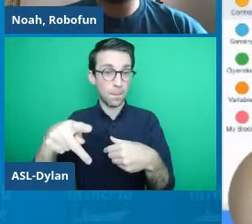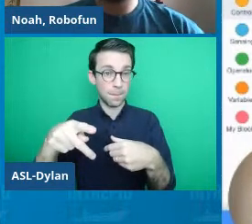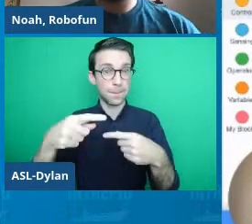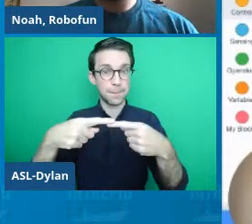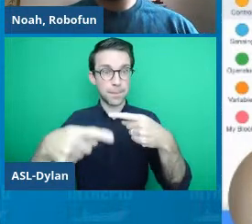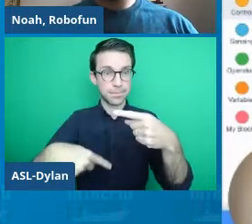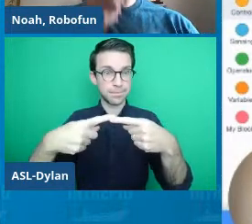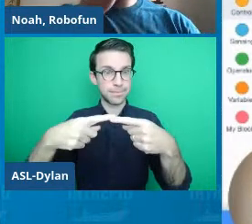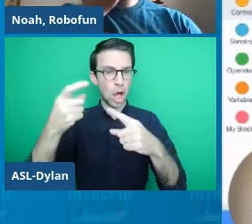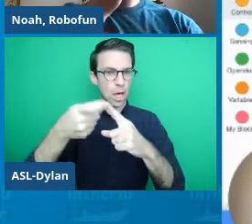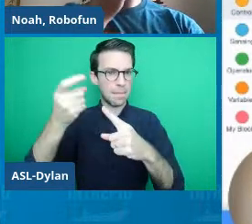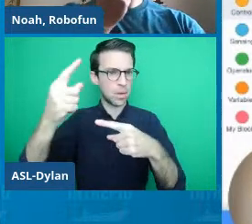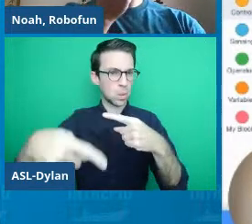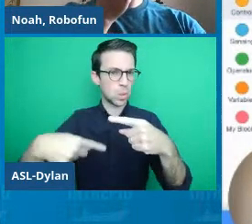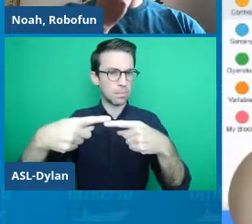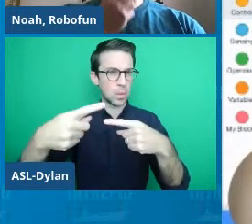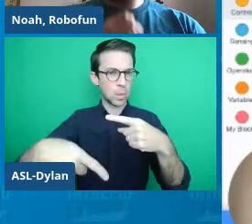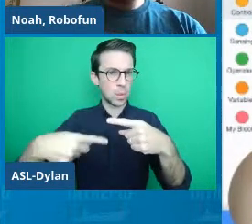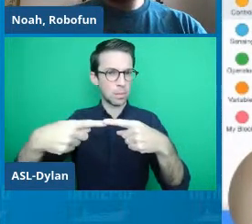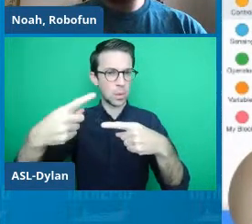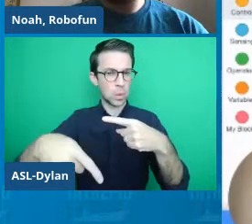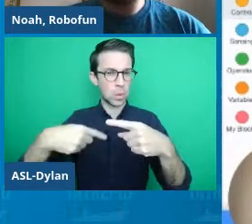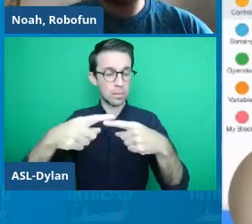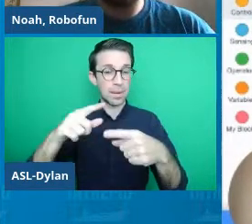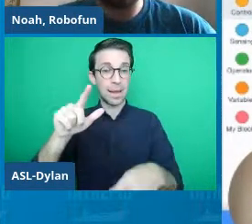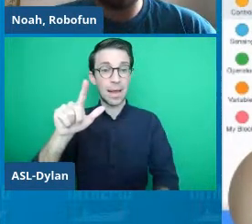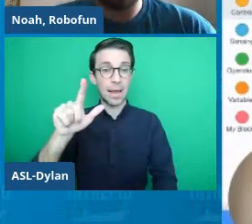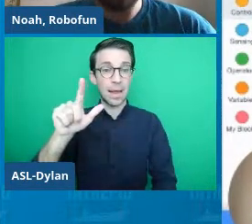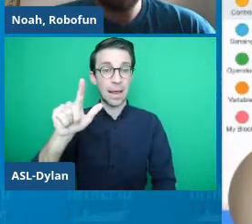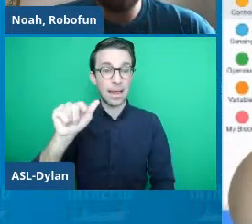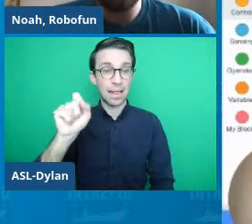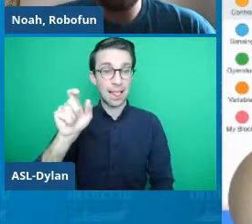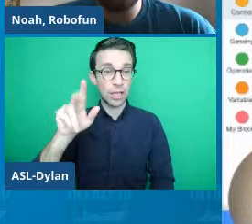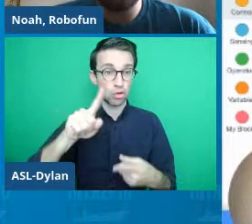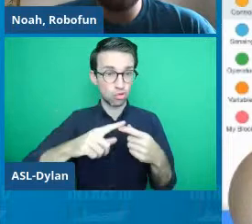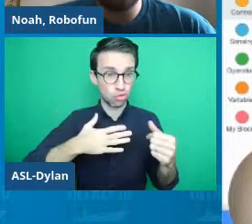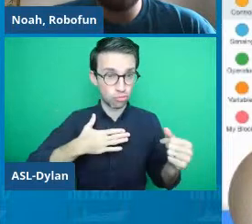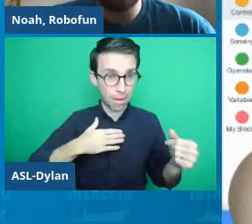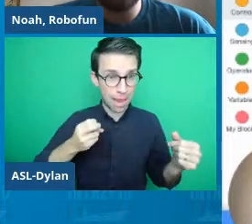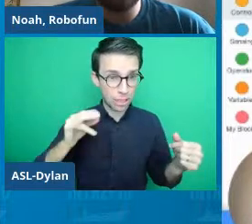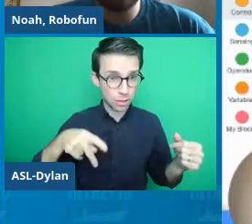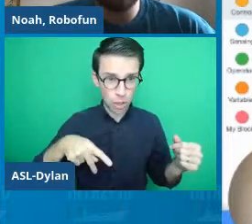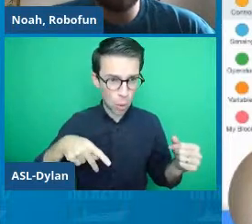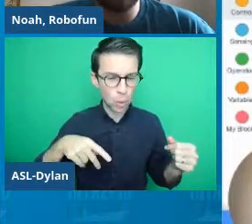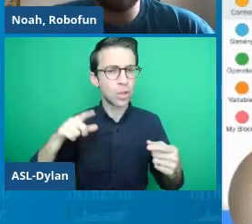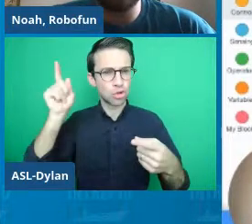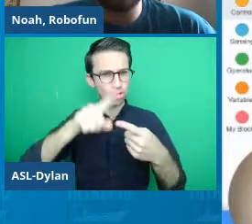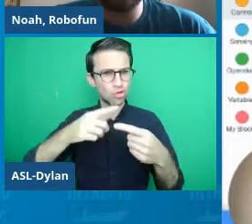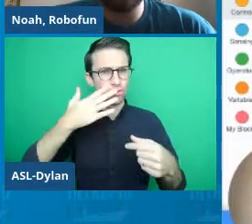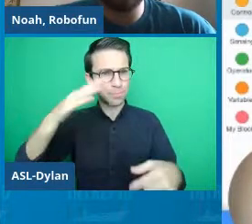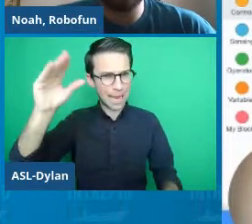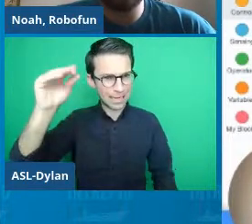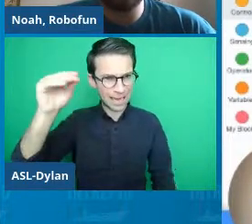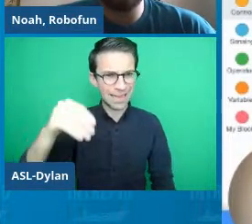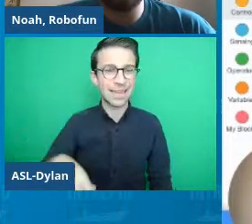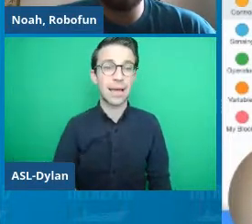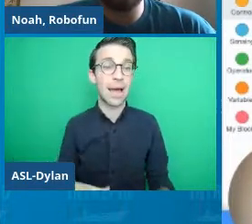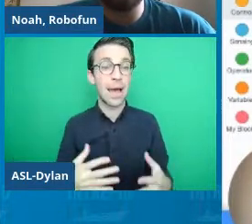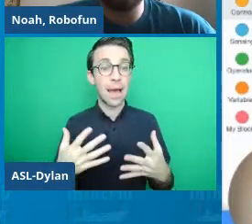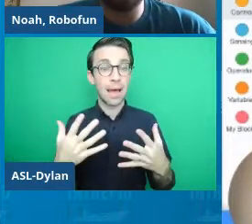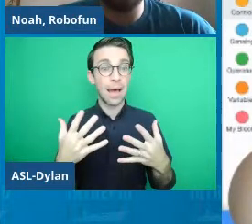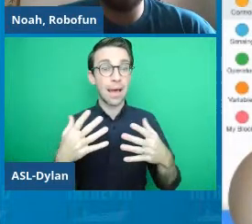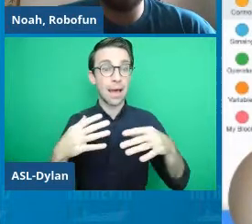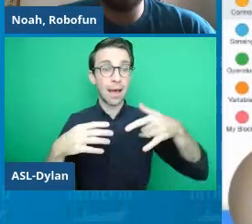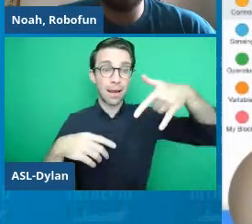Then the laser's not going to go to my ship. It's going to go to the bad guy ship, right? And I don't want it pointing up. I want it